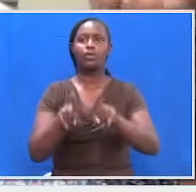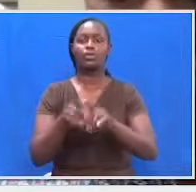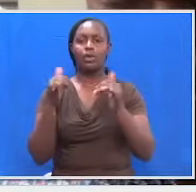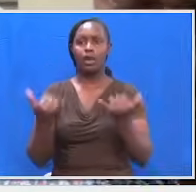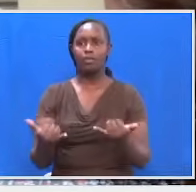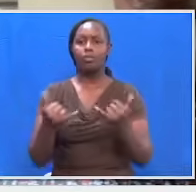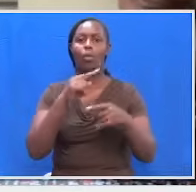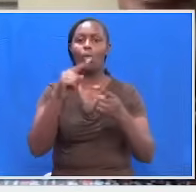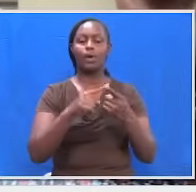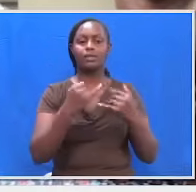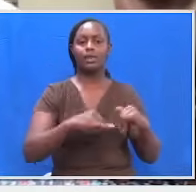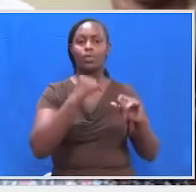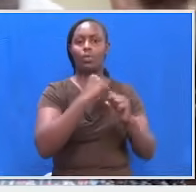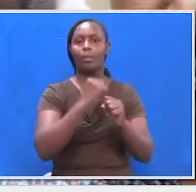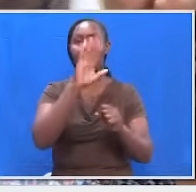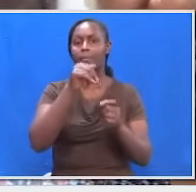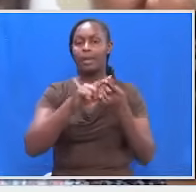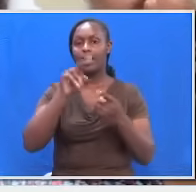NIS. 30th of August